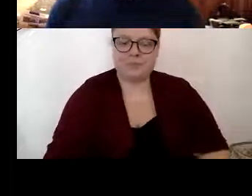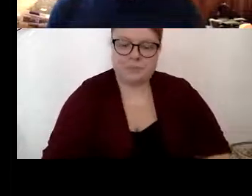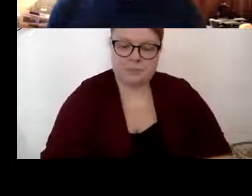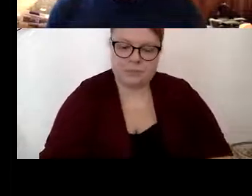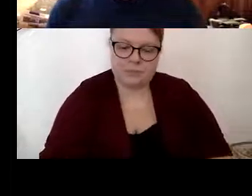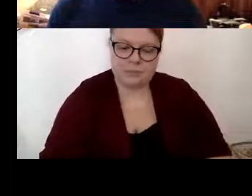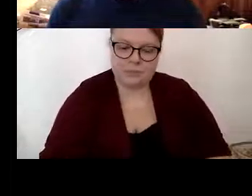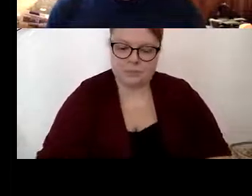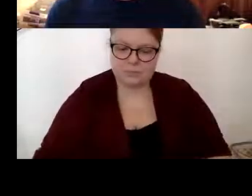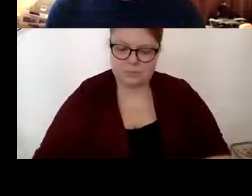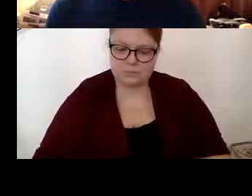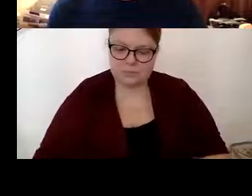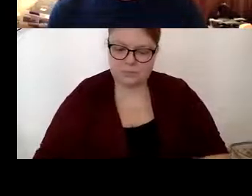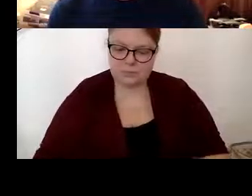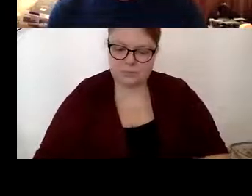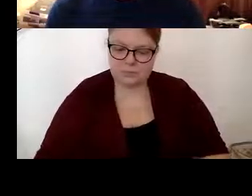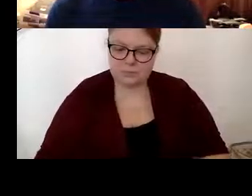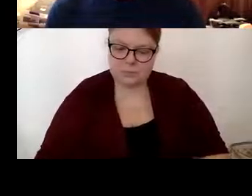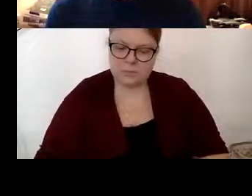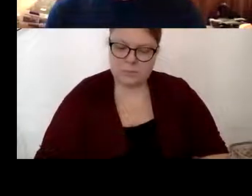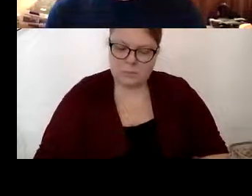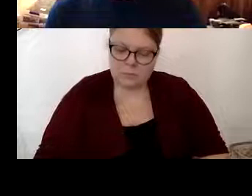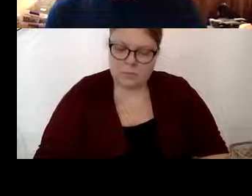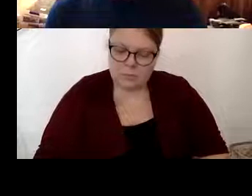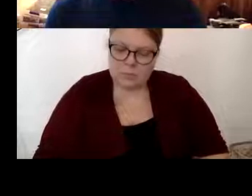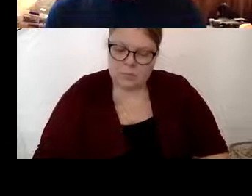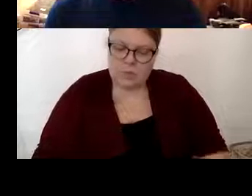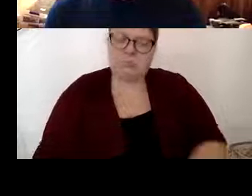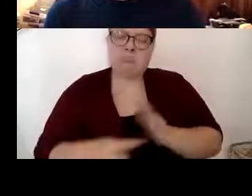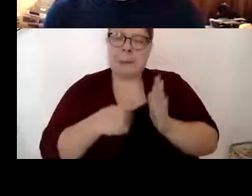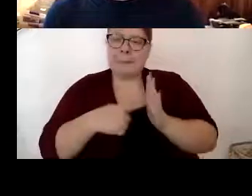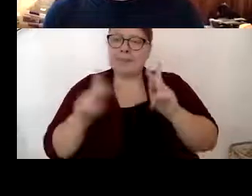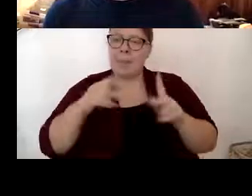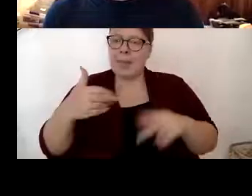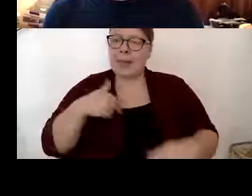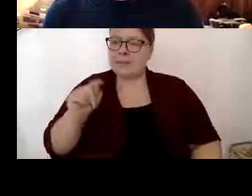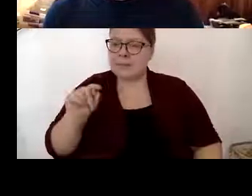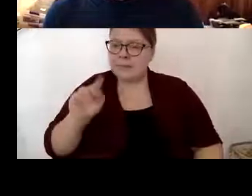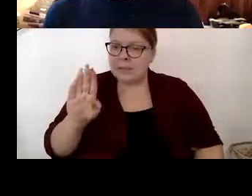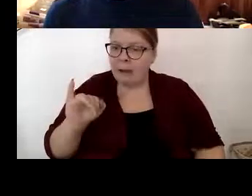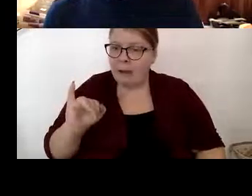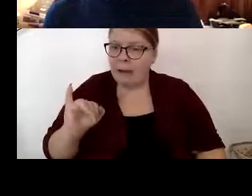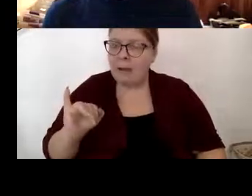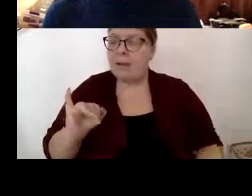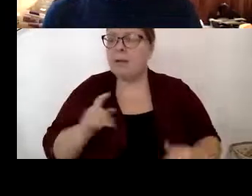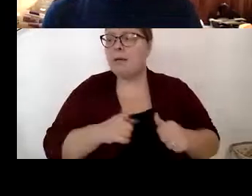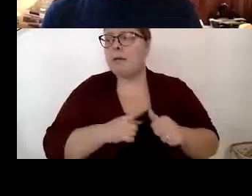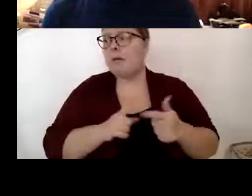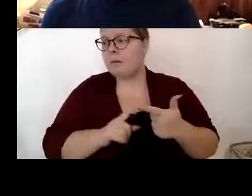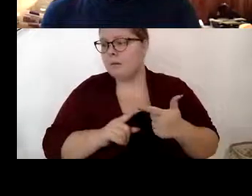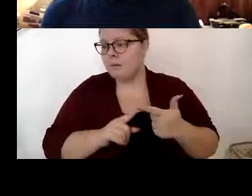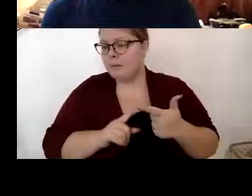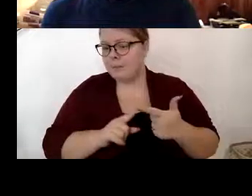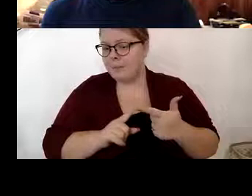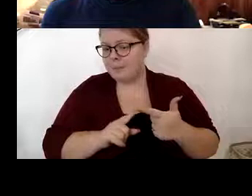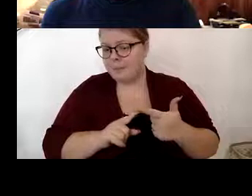about. Sometimes people with traumatic brain injury or people who have problems with